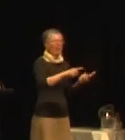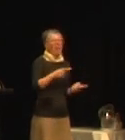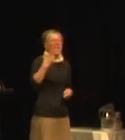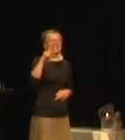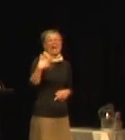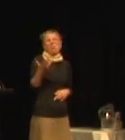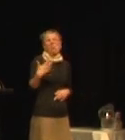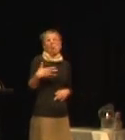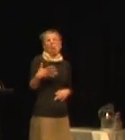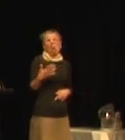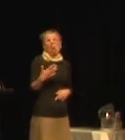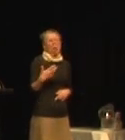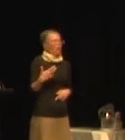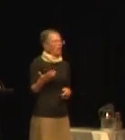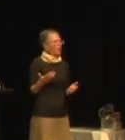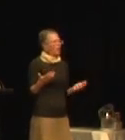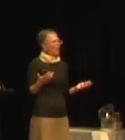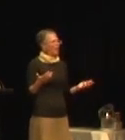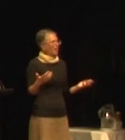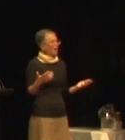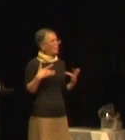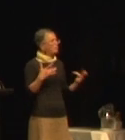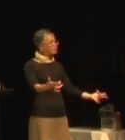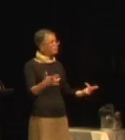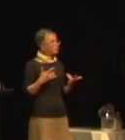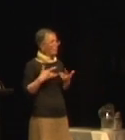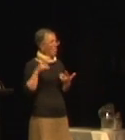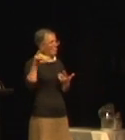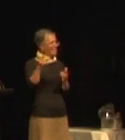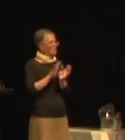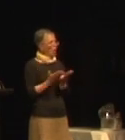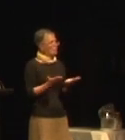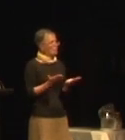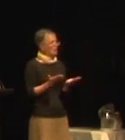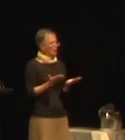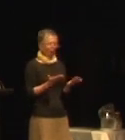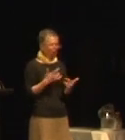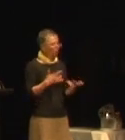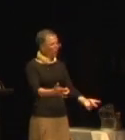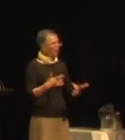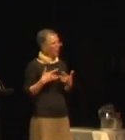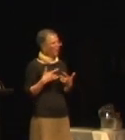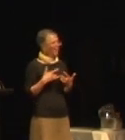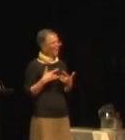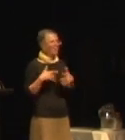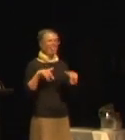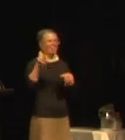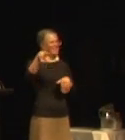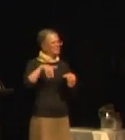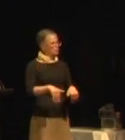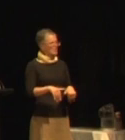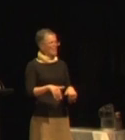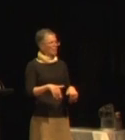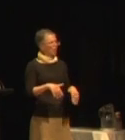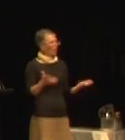It didn't matter to them at all that it was a library or a museum or an institution. They had the